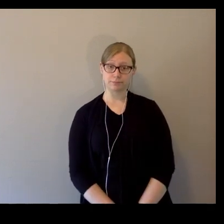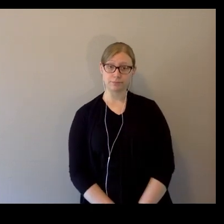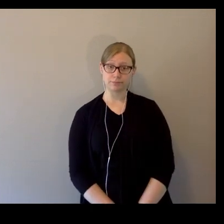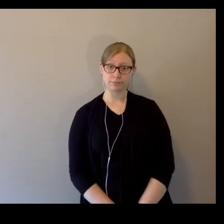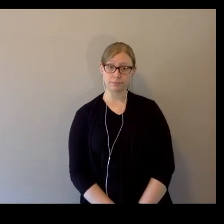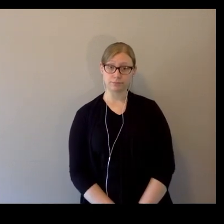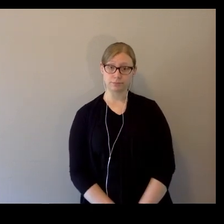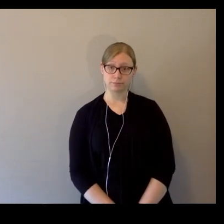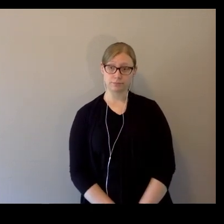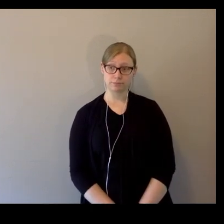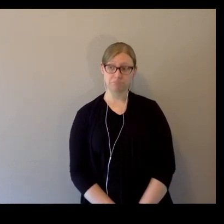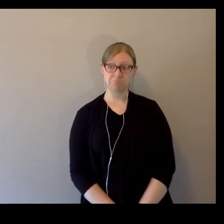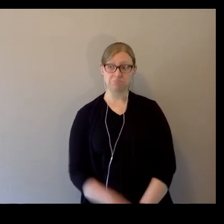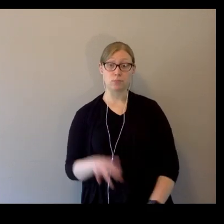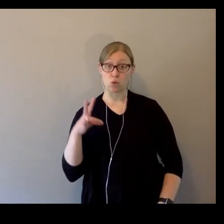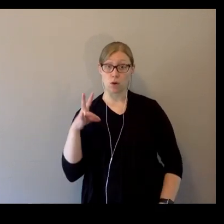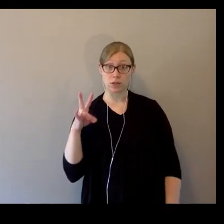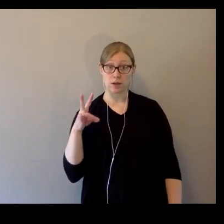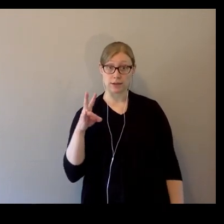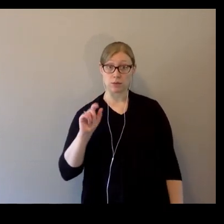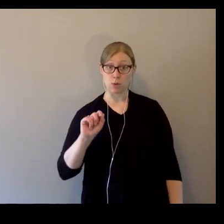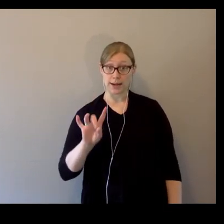So this is 17.8.